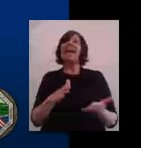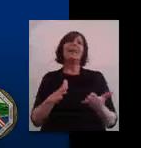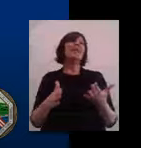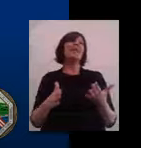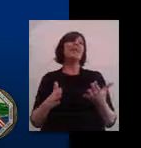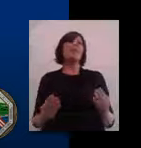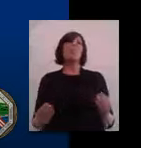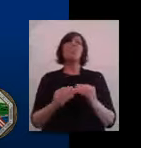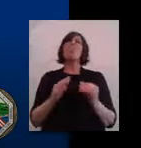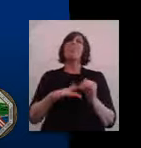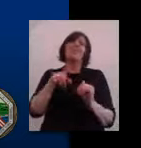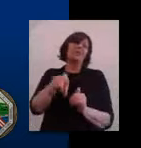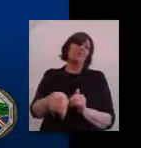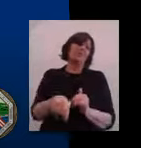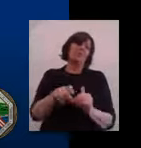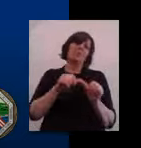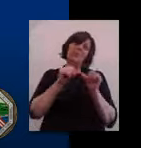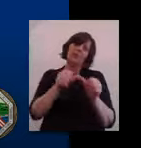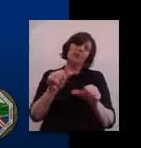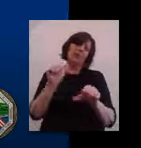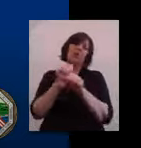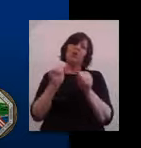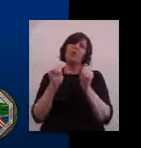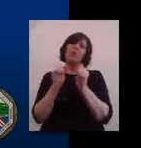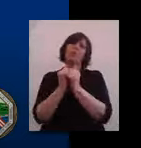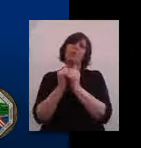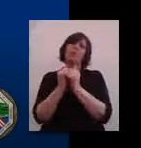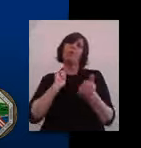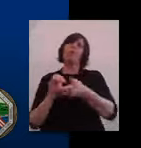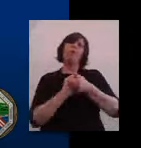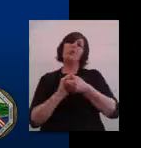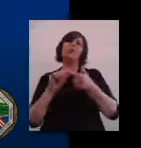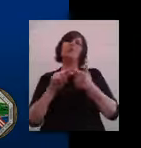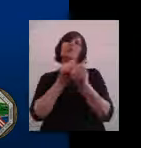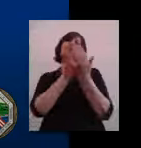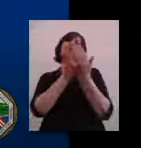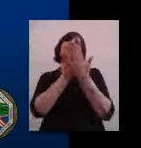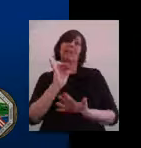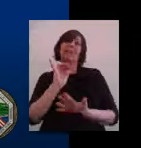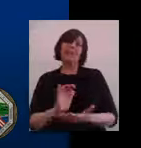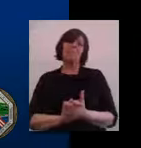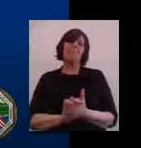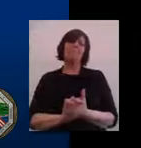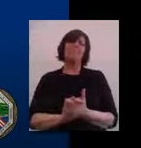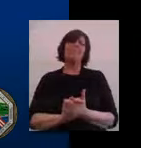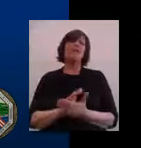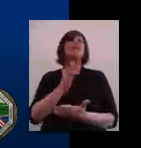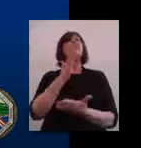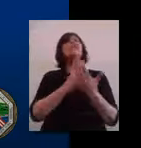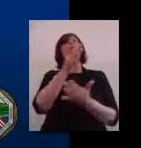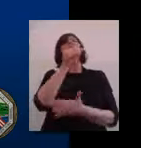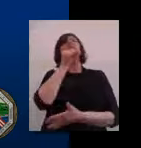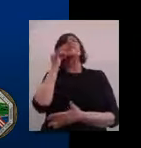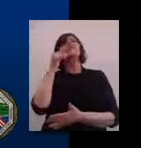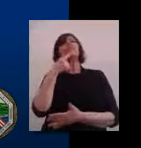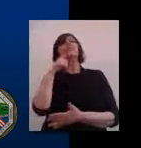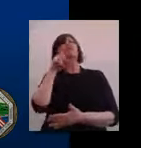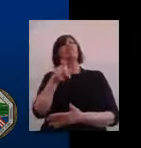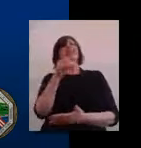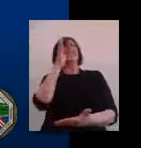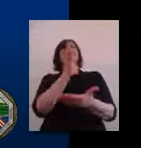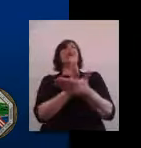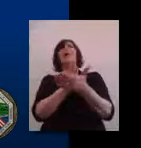partners in the Health Disparity Task Force to address that. Now, someone yesterday said we should stop doing comparisons and look